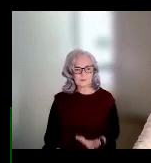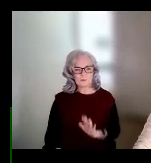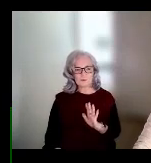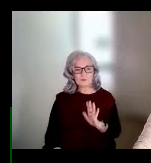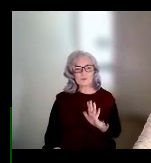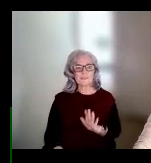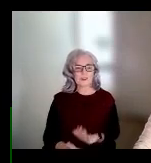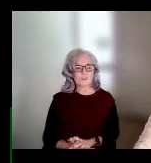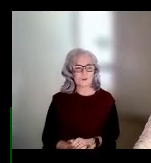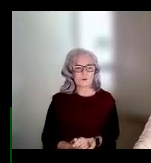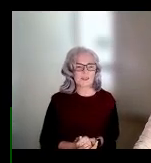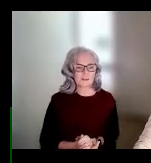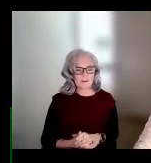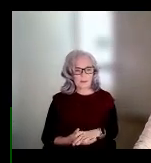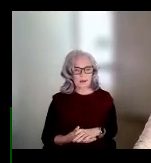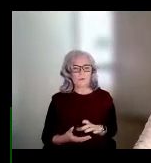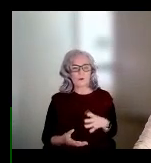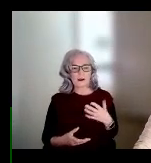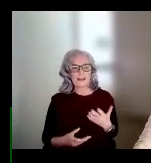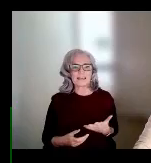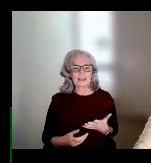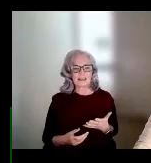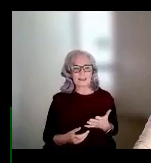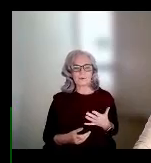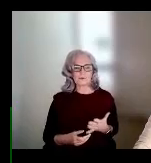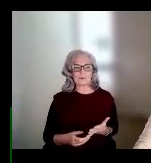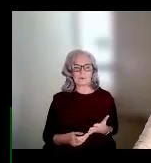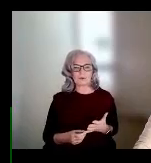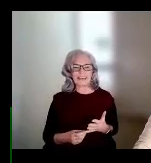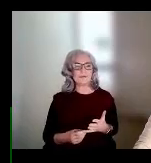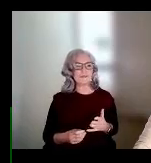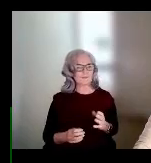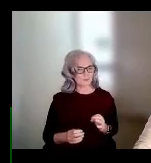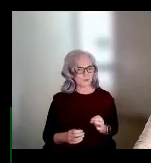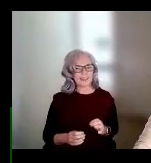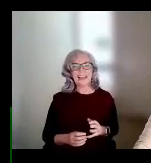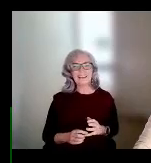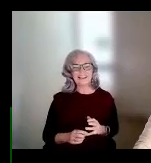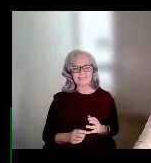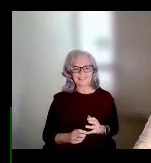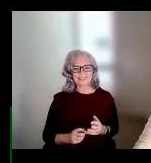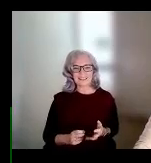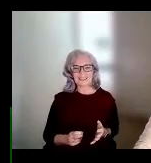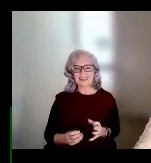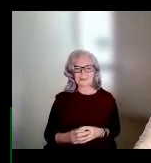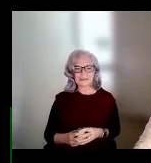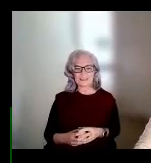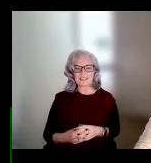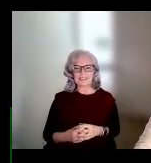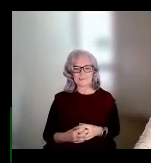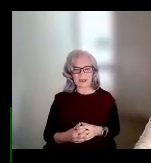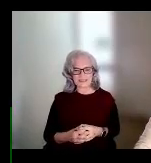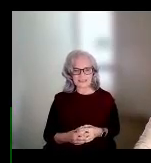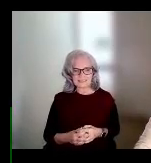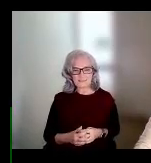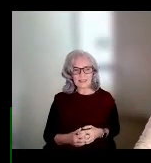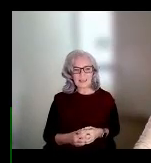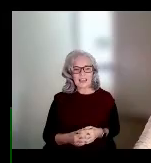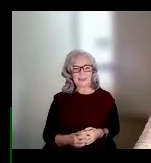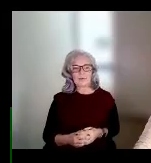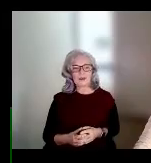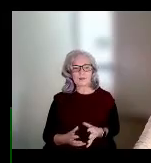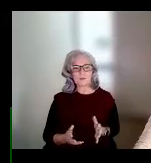Okay, so what we'll do is we'll start off talking about why equitable and excellent care in MND